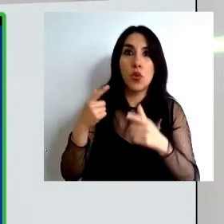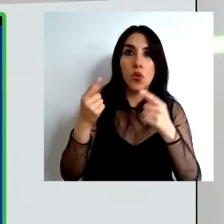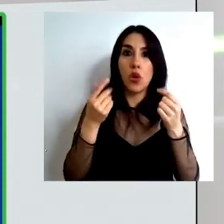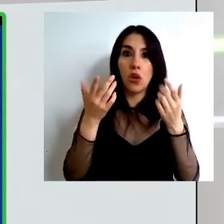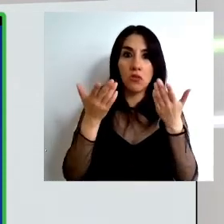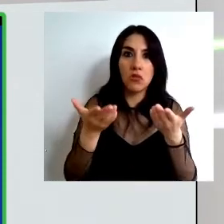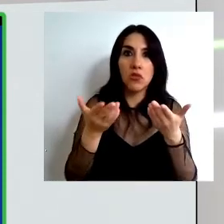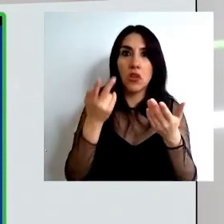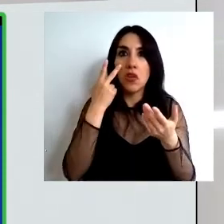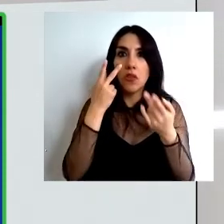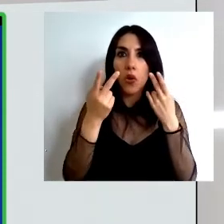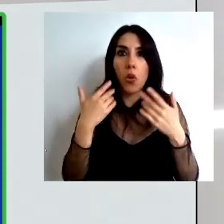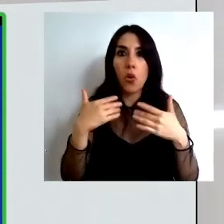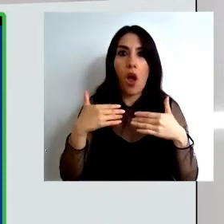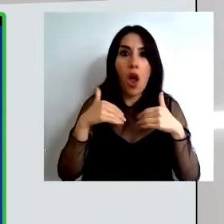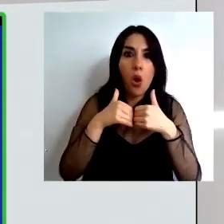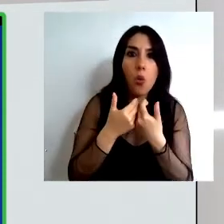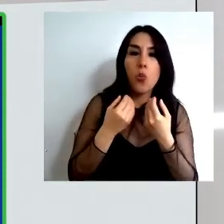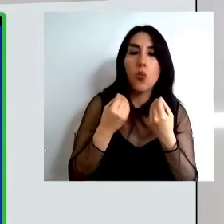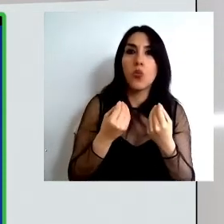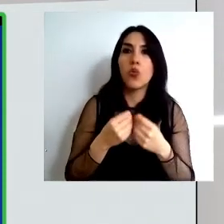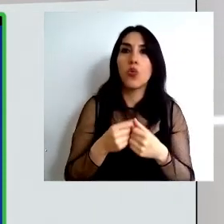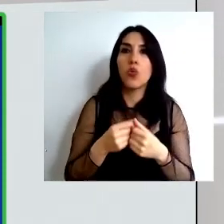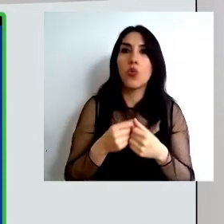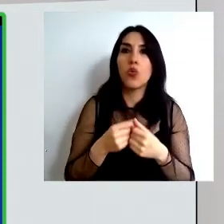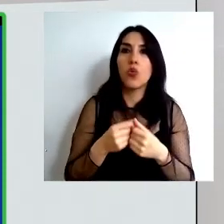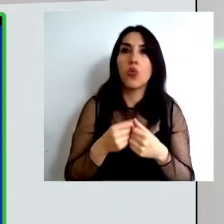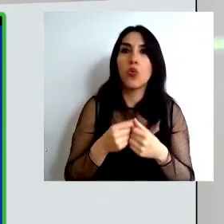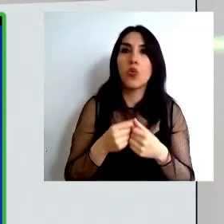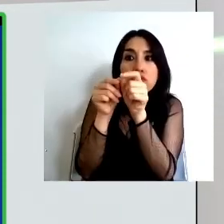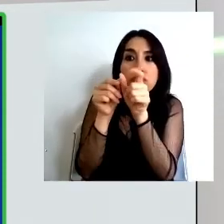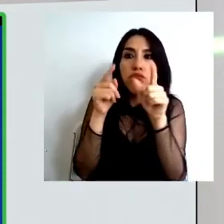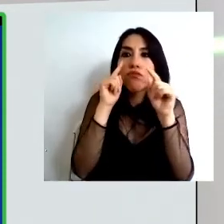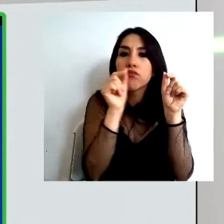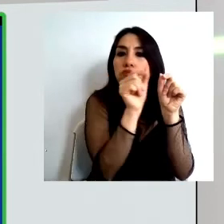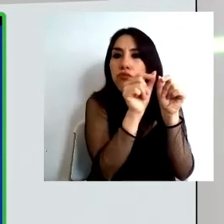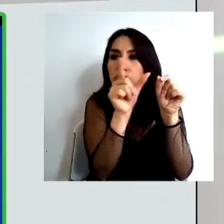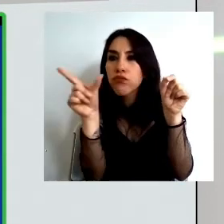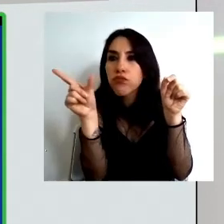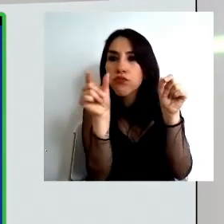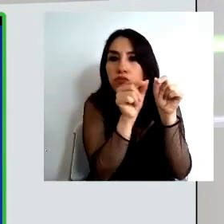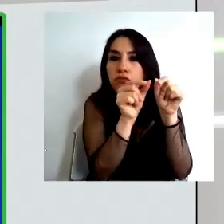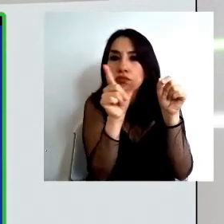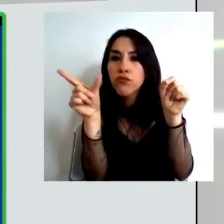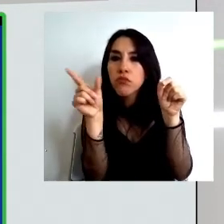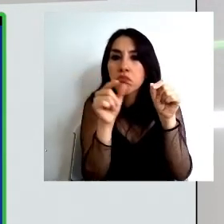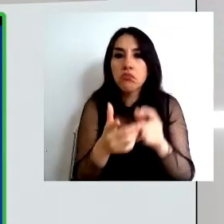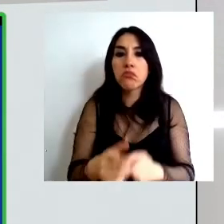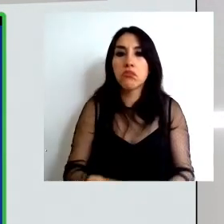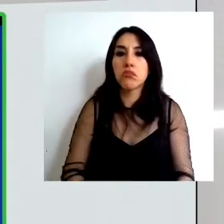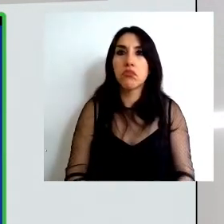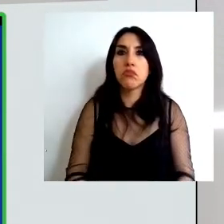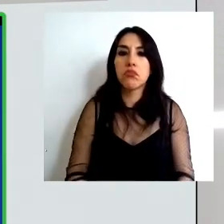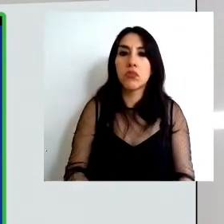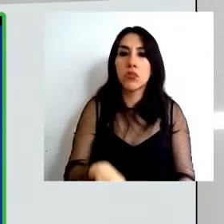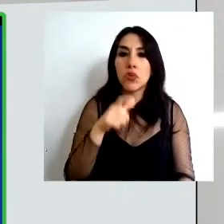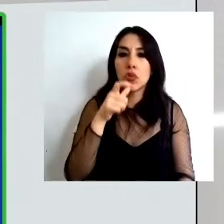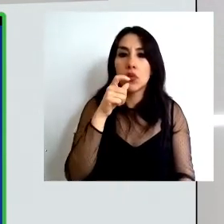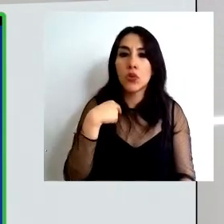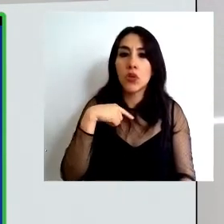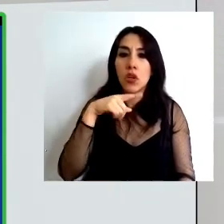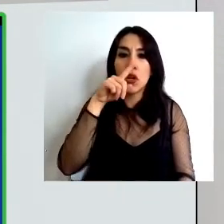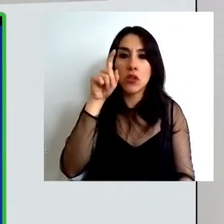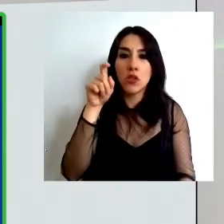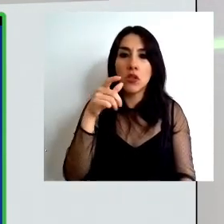So a question from Francisca. Thank you. What indicators do you recommend for an initiative to be